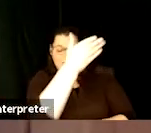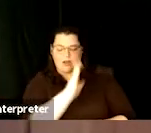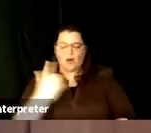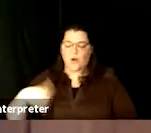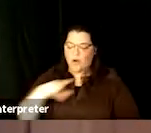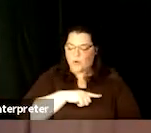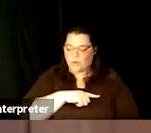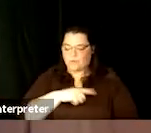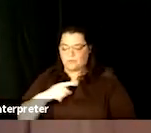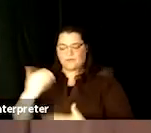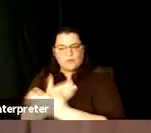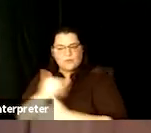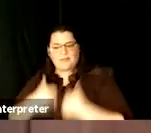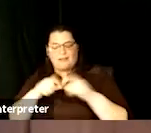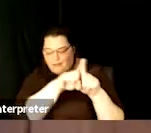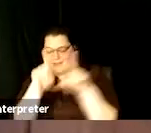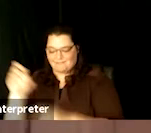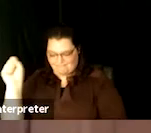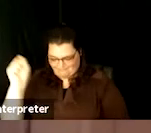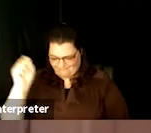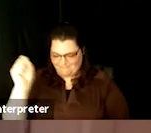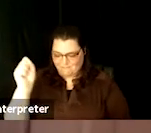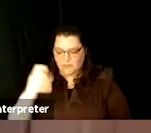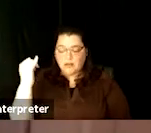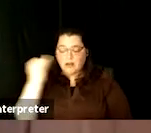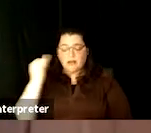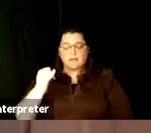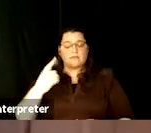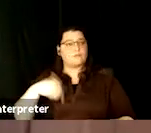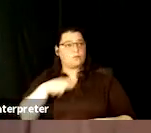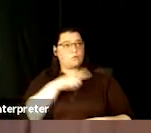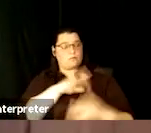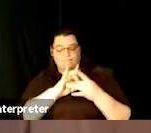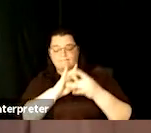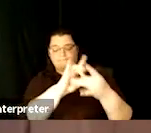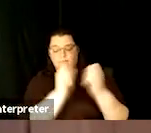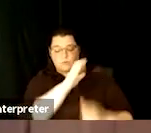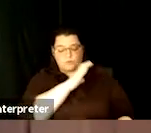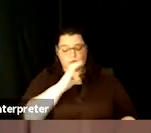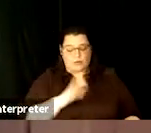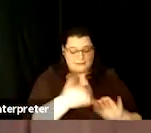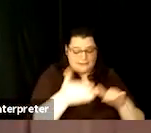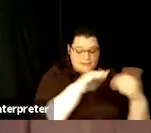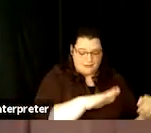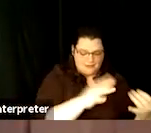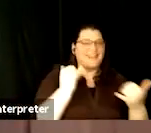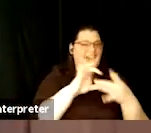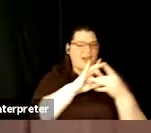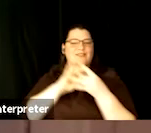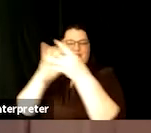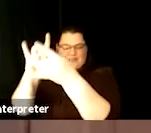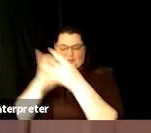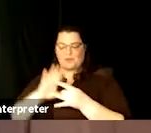in a resurrection like his. We know that our old self was crucified with him so that the body